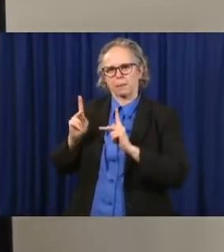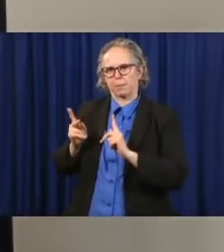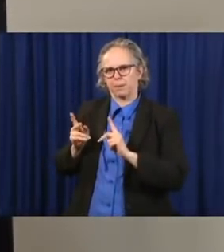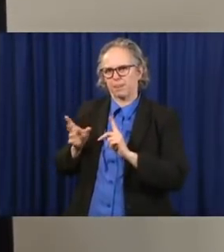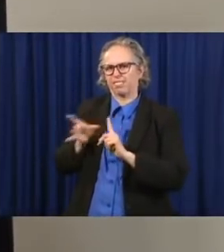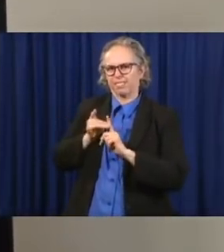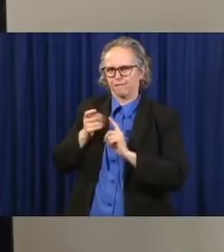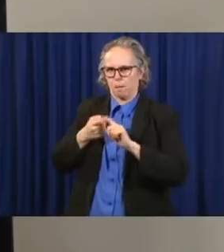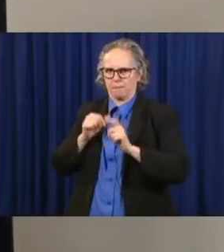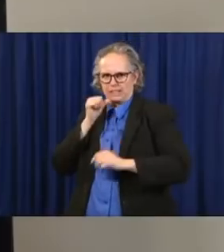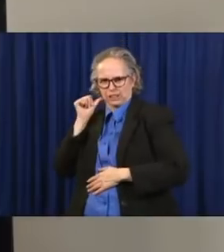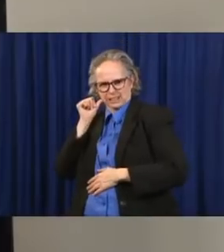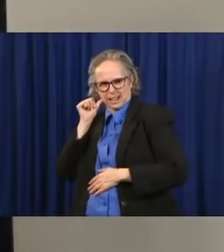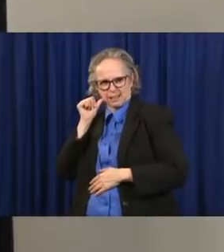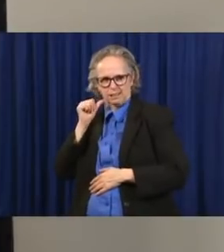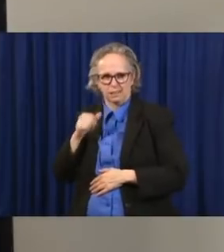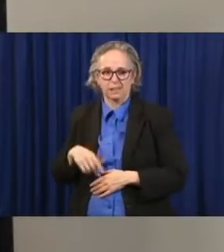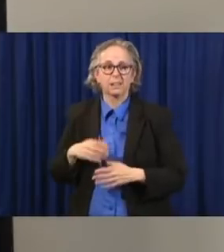are at